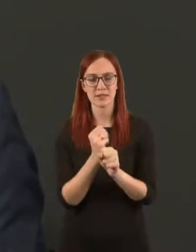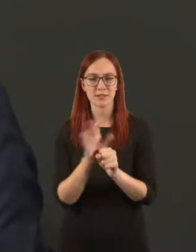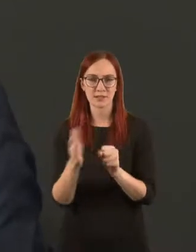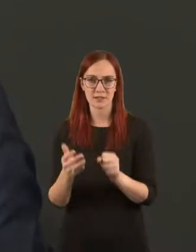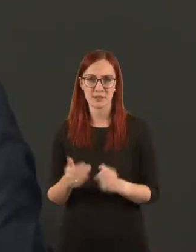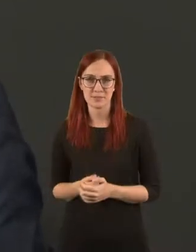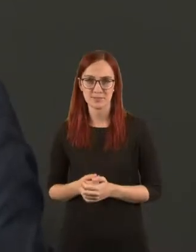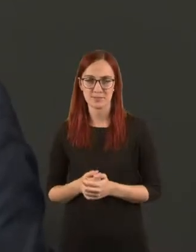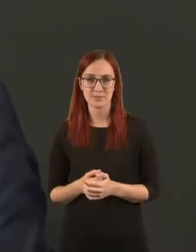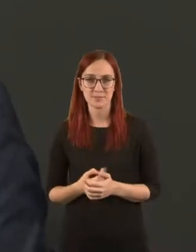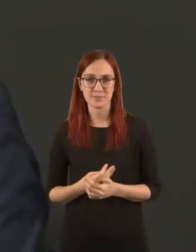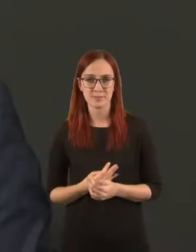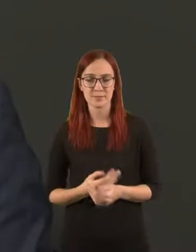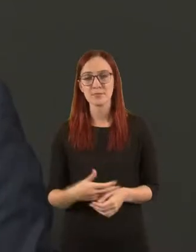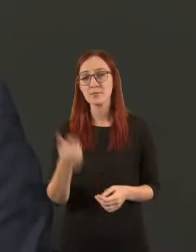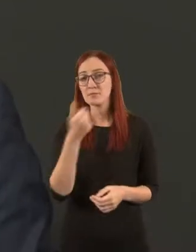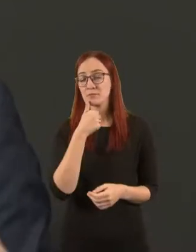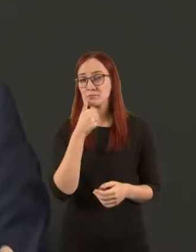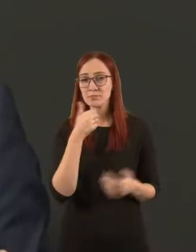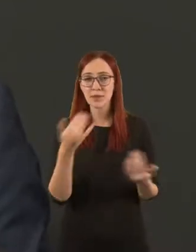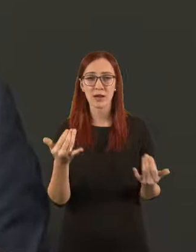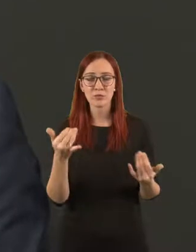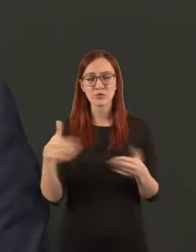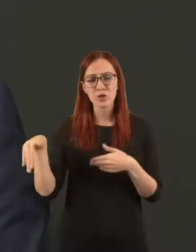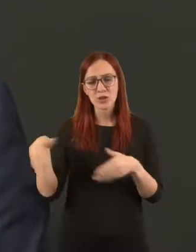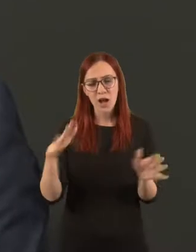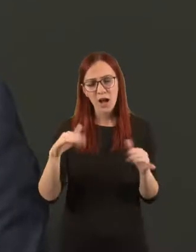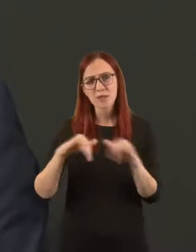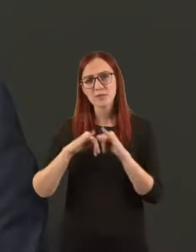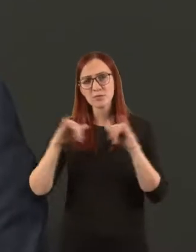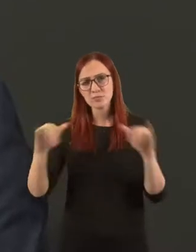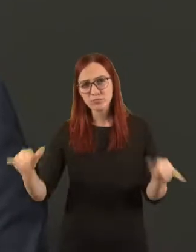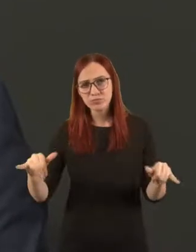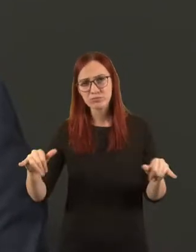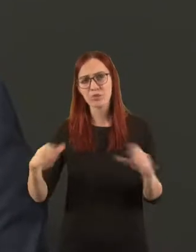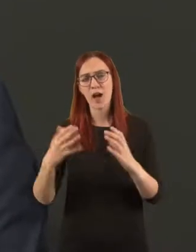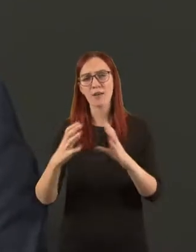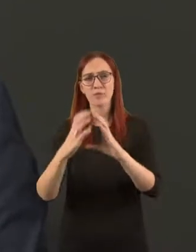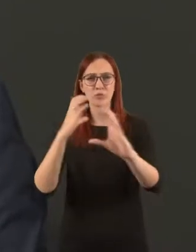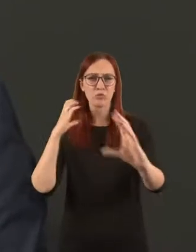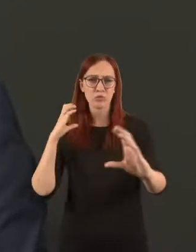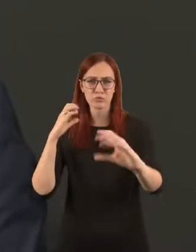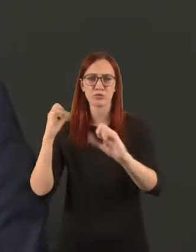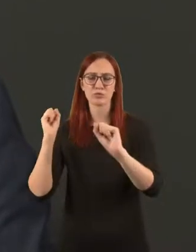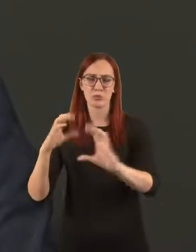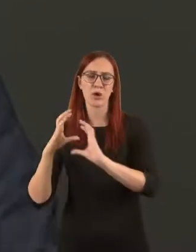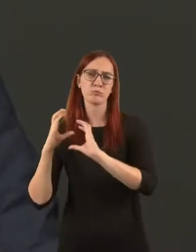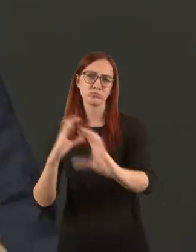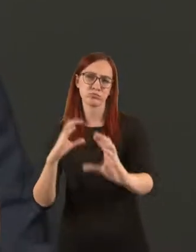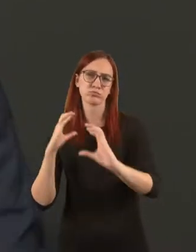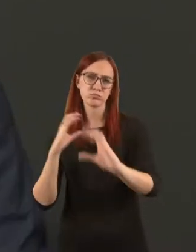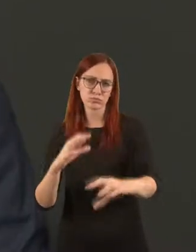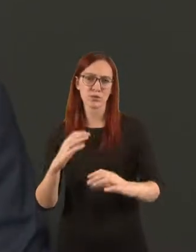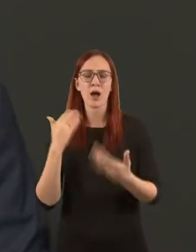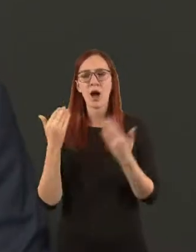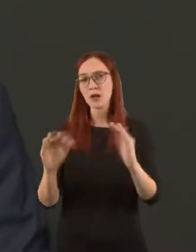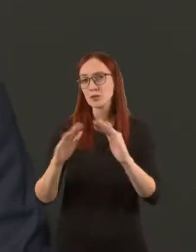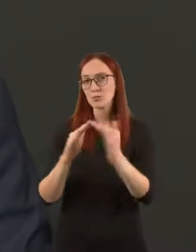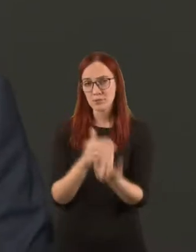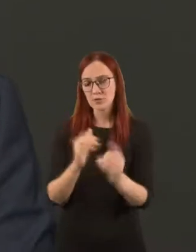rail. So the question is what to do with the cities. Should we increase and develop